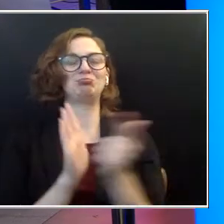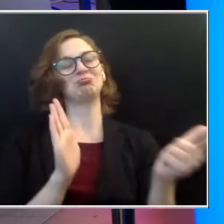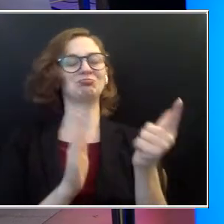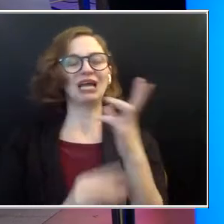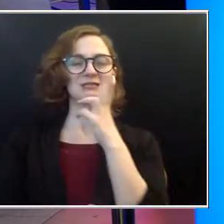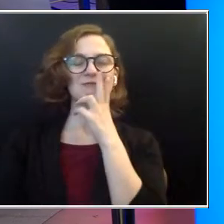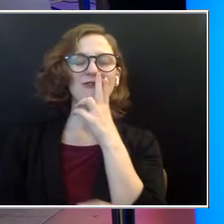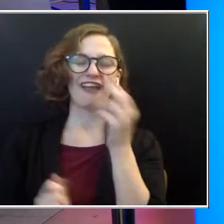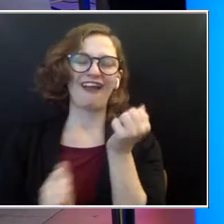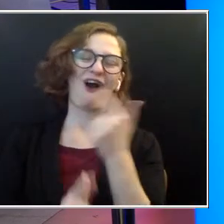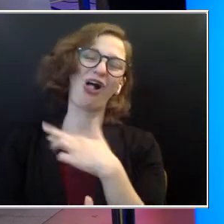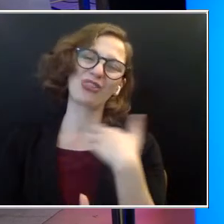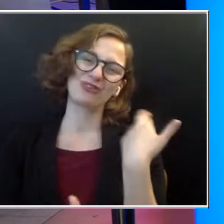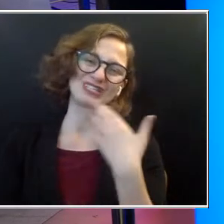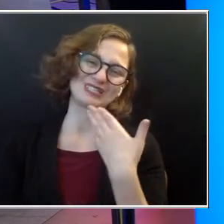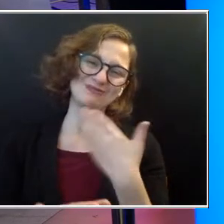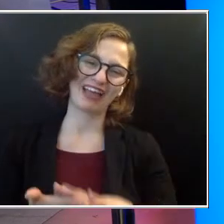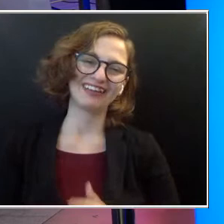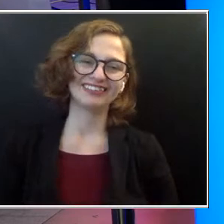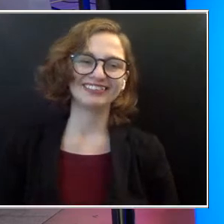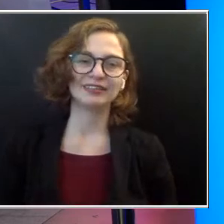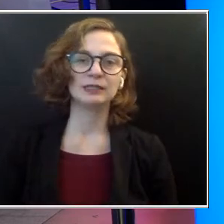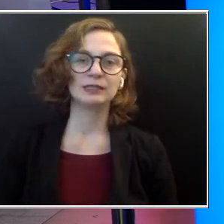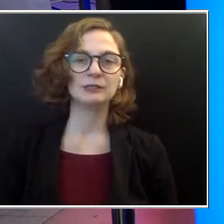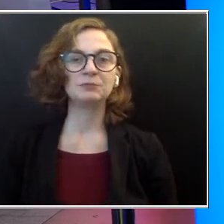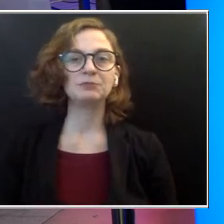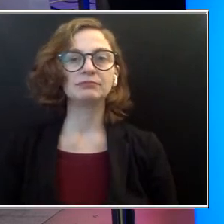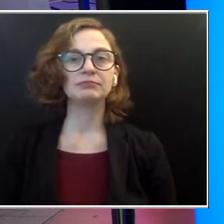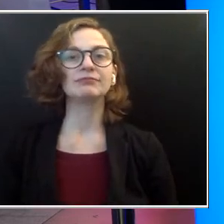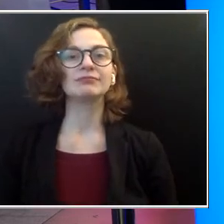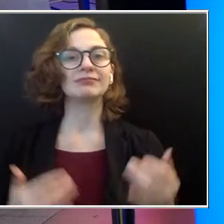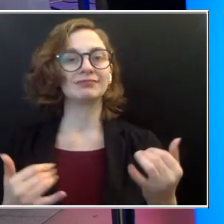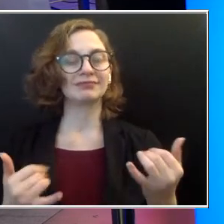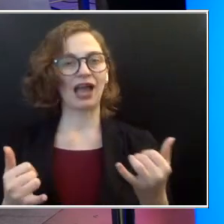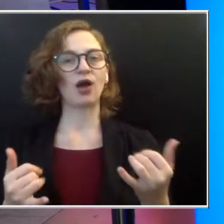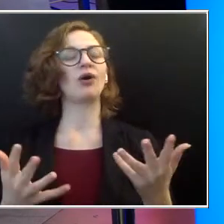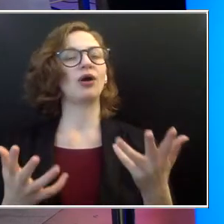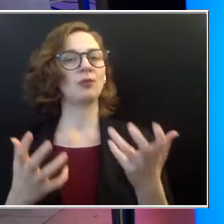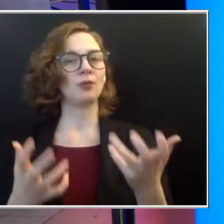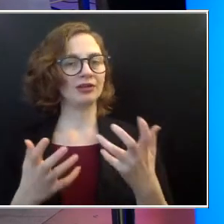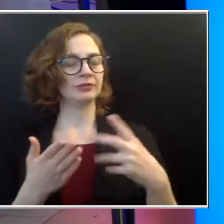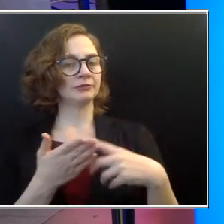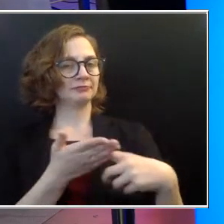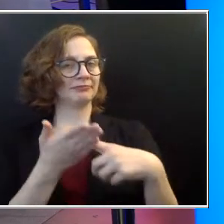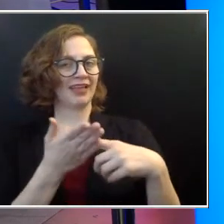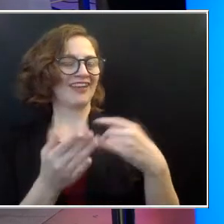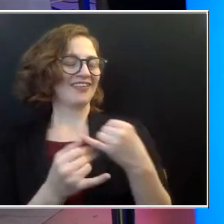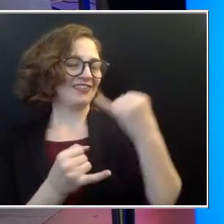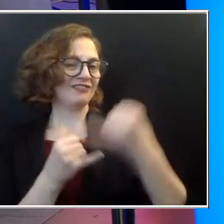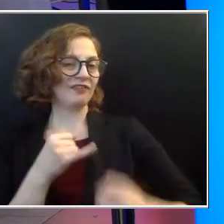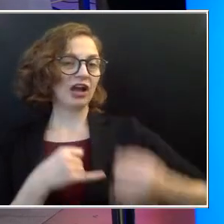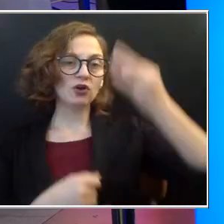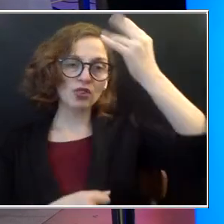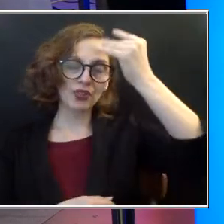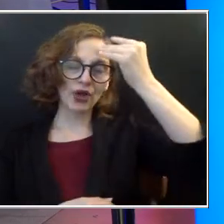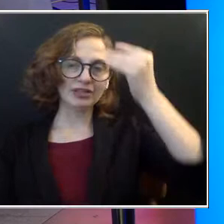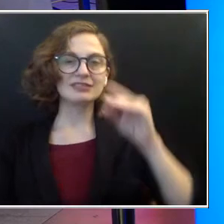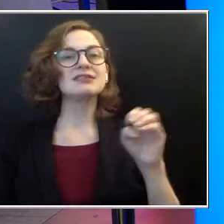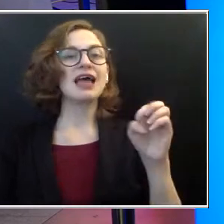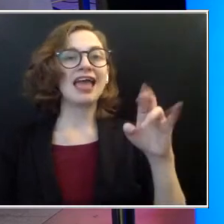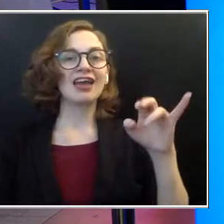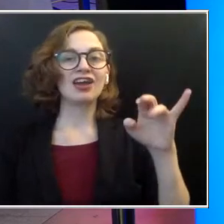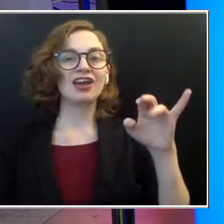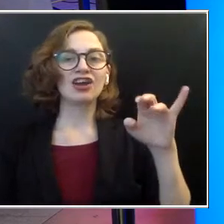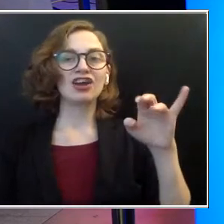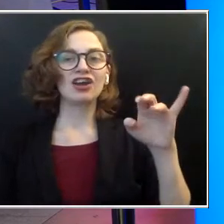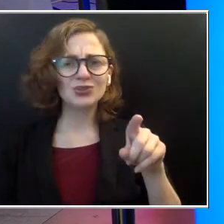all the risks. Yeah. I want to bring our entire panel back for some final thoughts. And Erin, I want to start with you because you're doing so well. You look